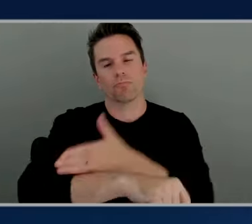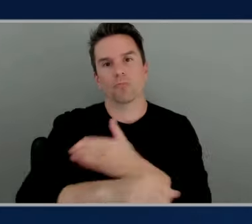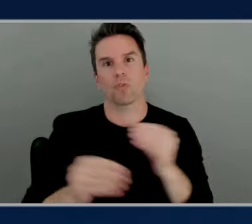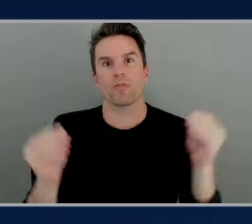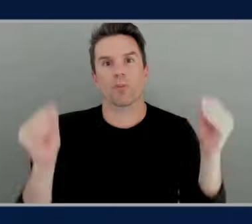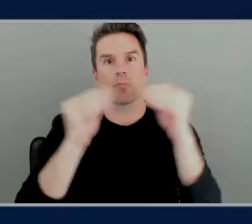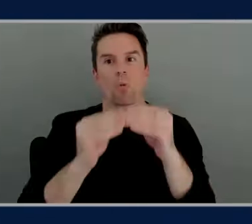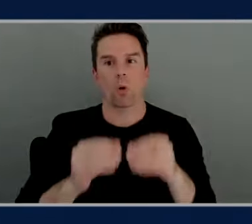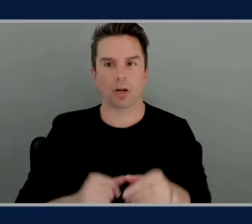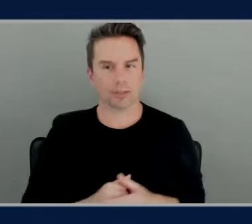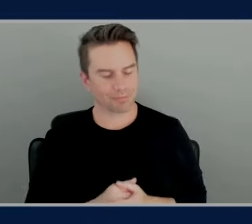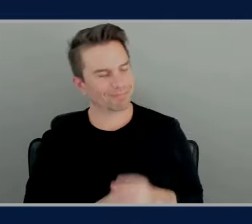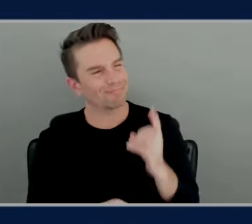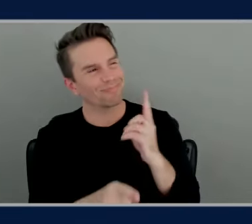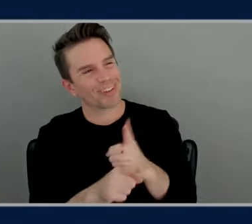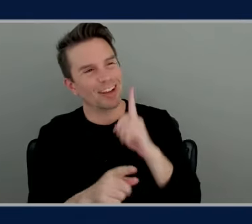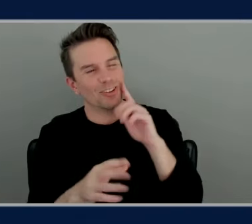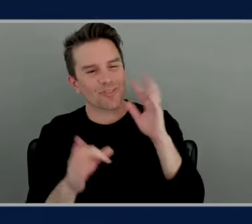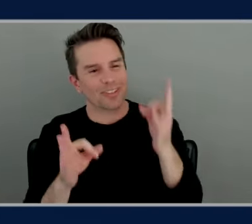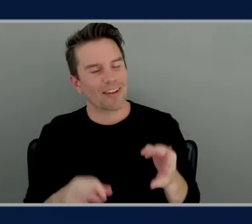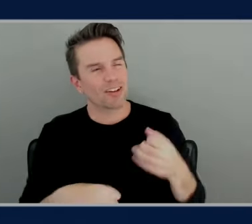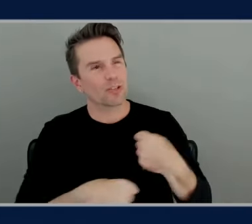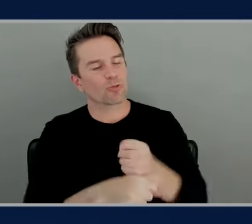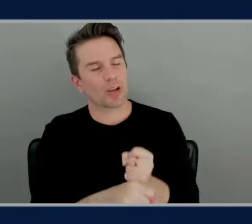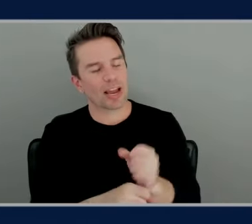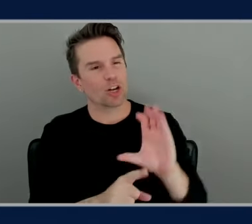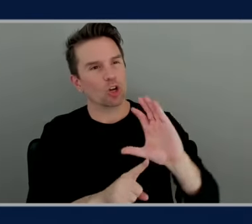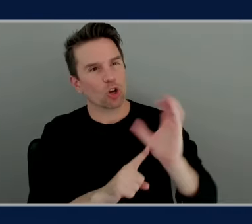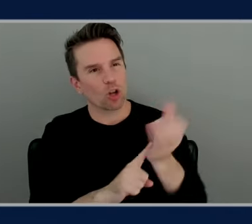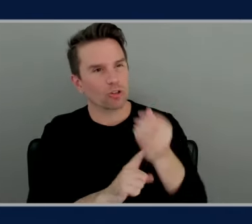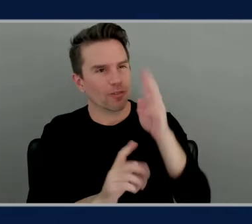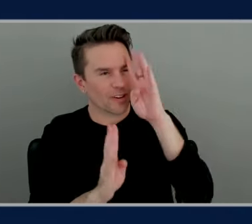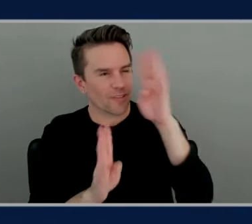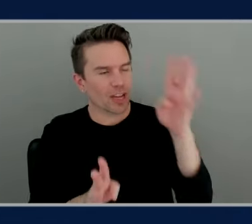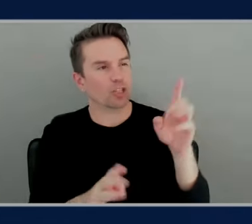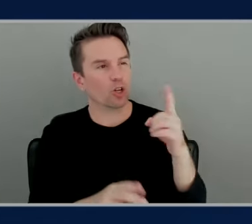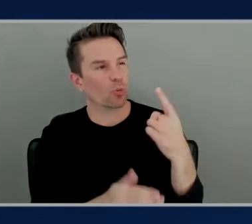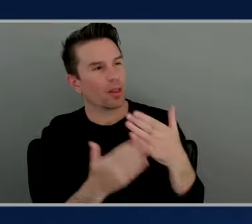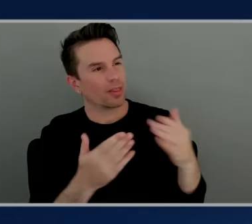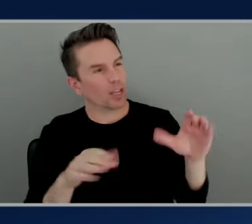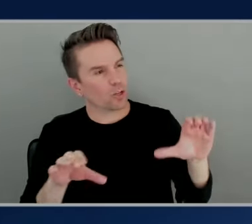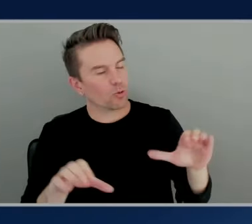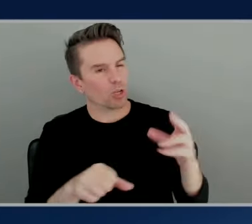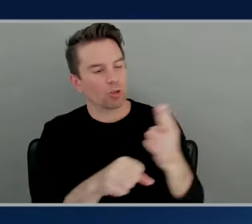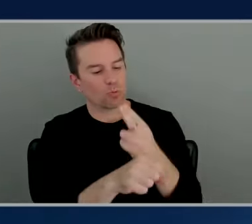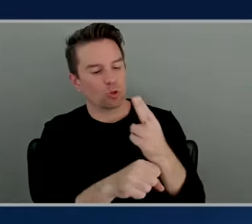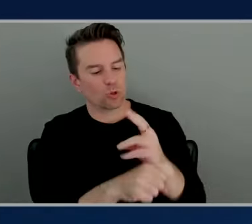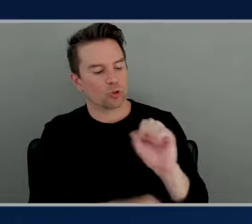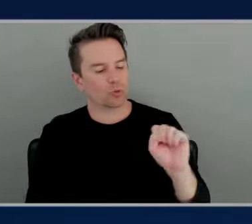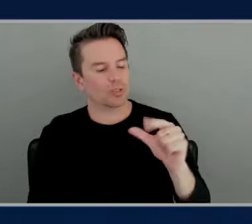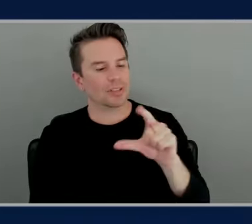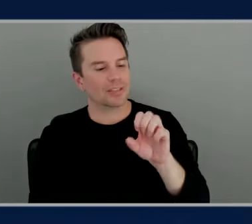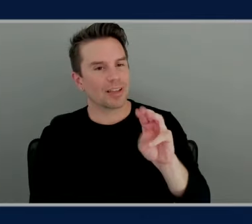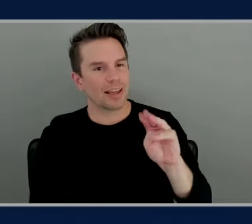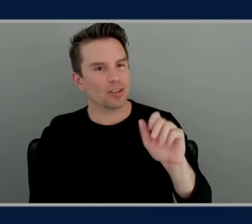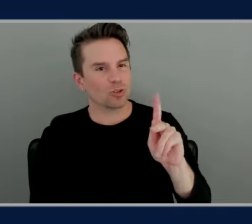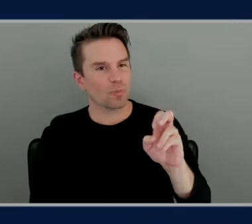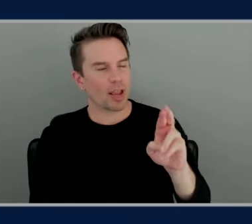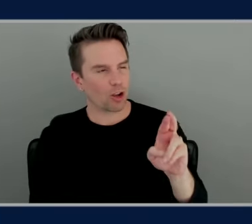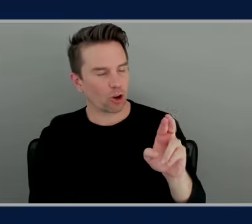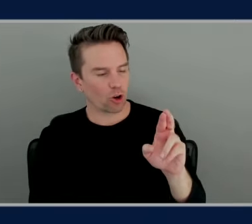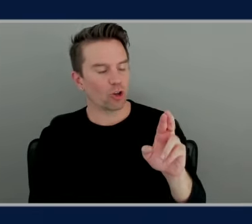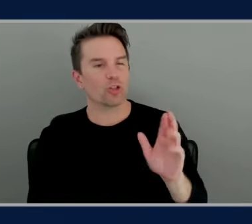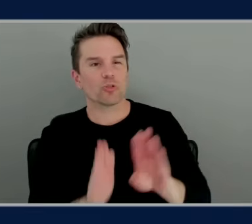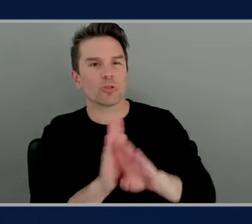innovation, and one of the things that you did was use Amazon SageMaker to develop this decision science ecosystem. Tell us more about